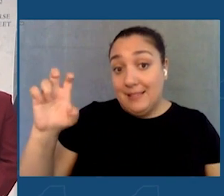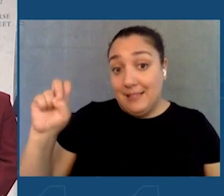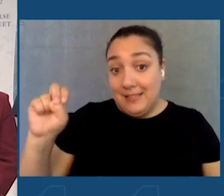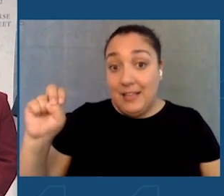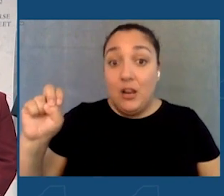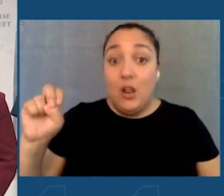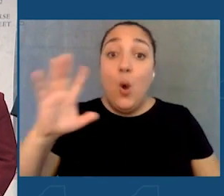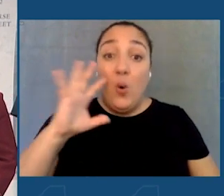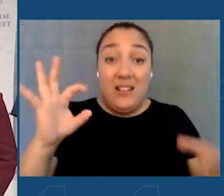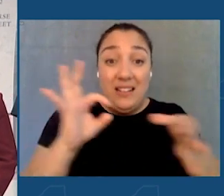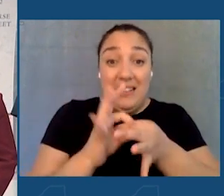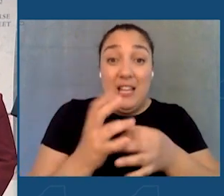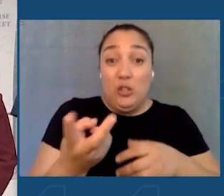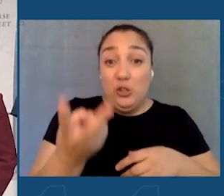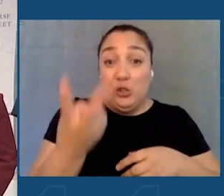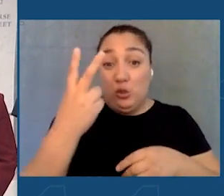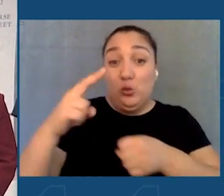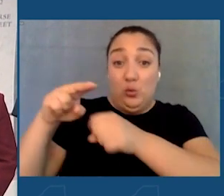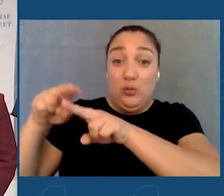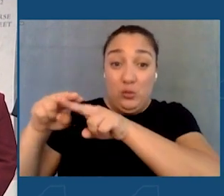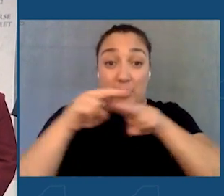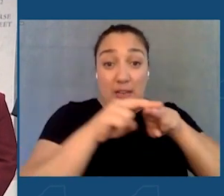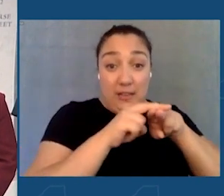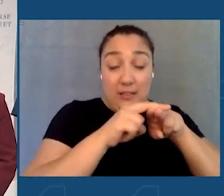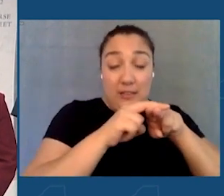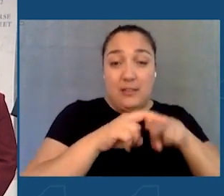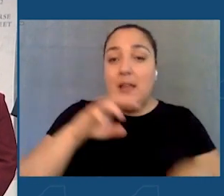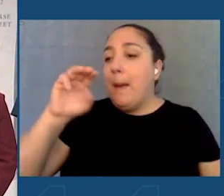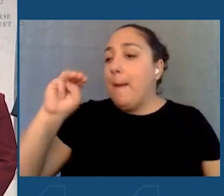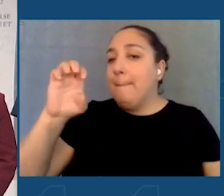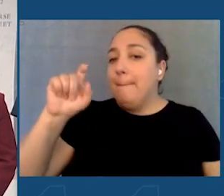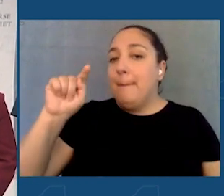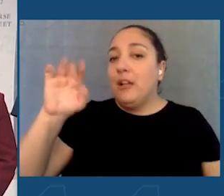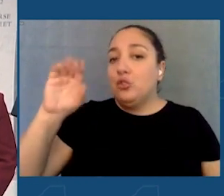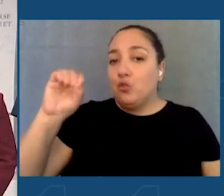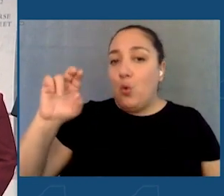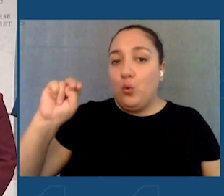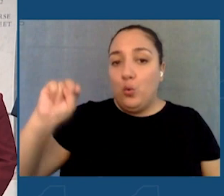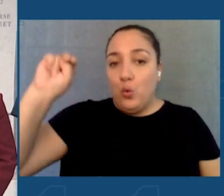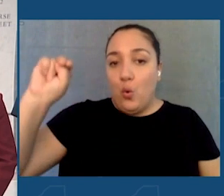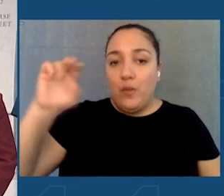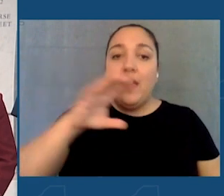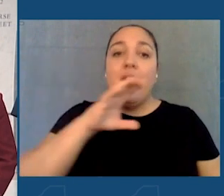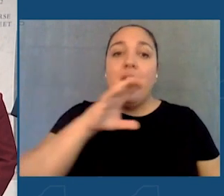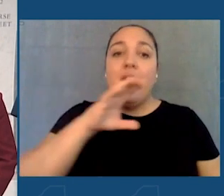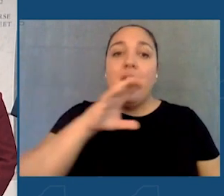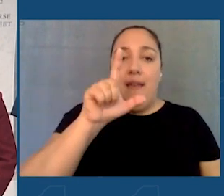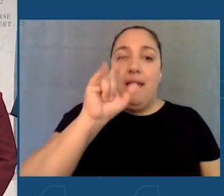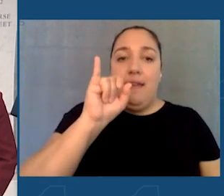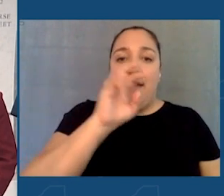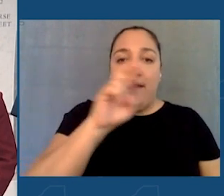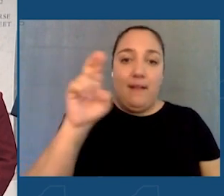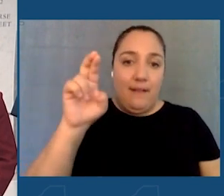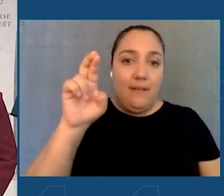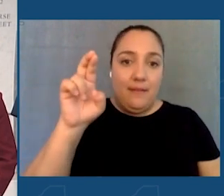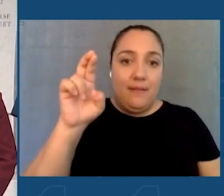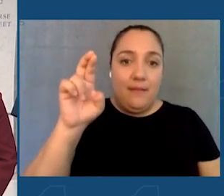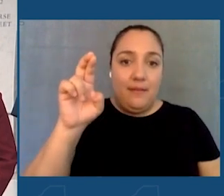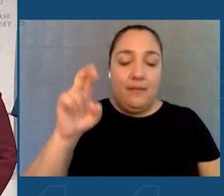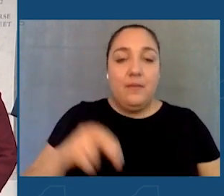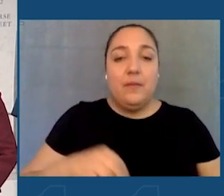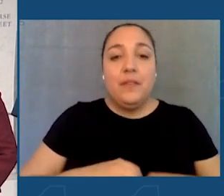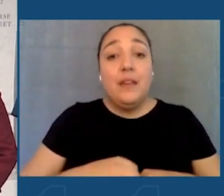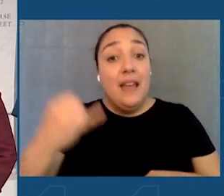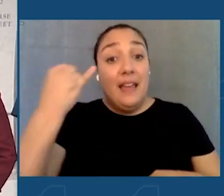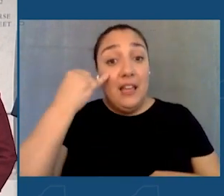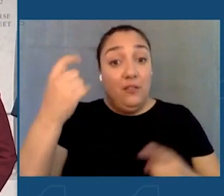America, Metro North and Long Island Railroad, linking Poughkeepsie, New Haven, Montauk, and everywhere in between. If you're coming from the northern suburbs and want to